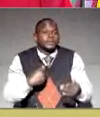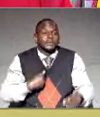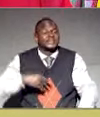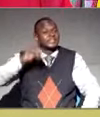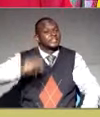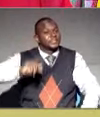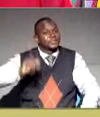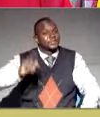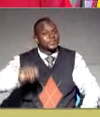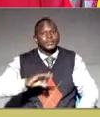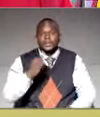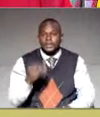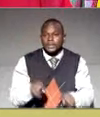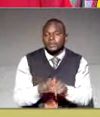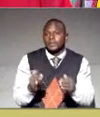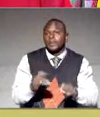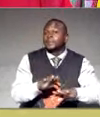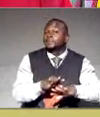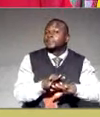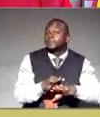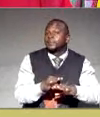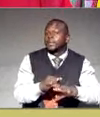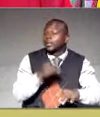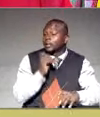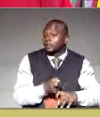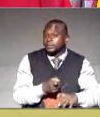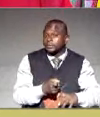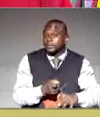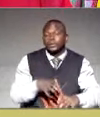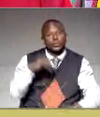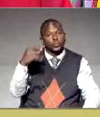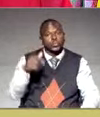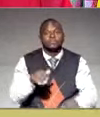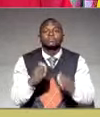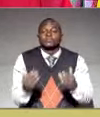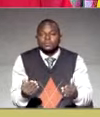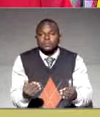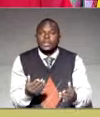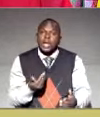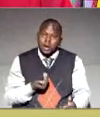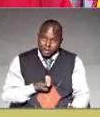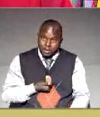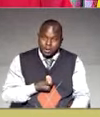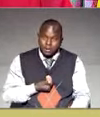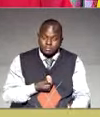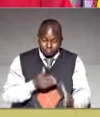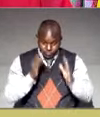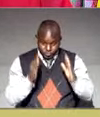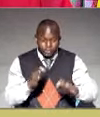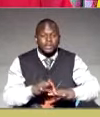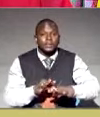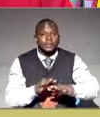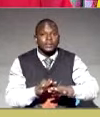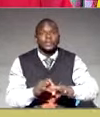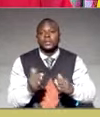cheap things, and yet leather, because we deal in quality, we deal only in leather, which